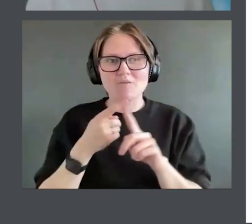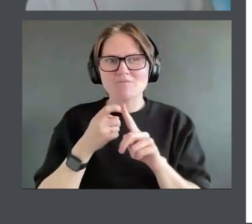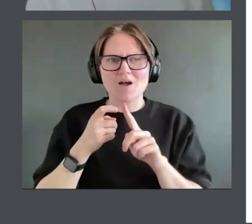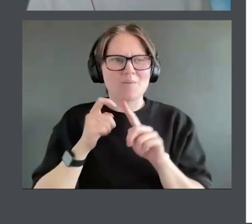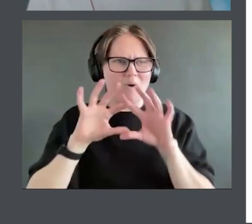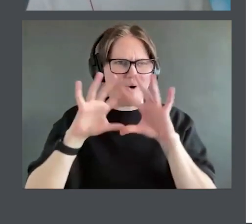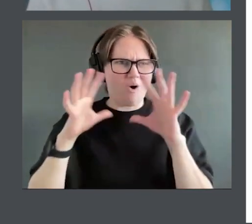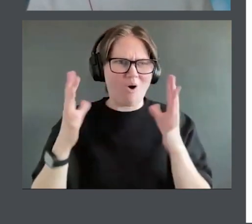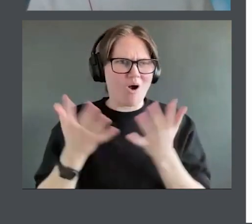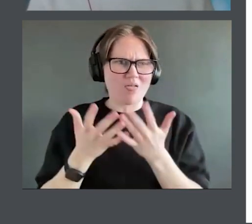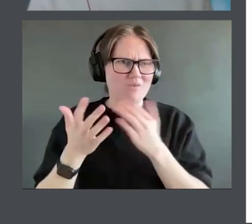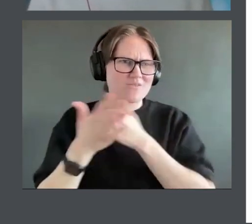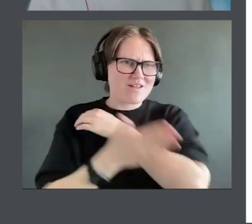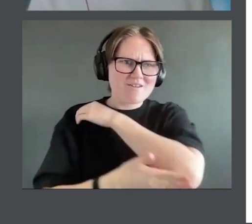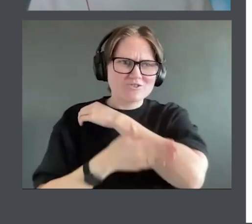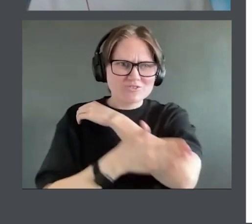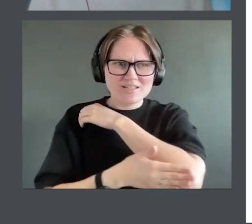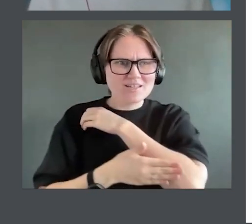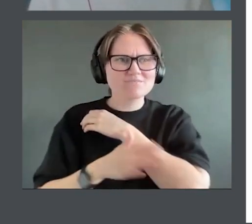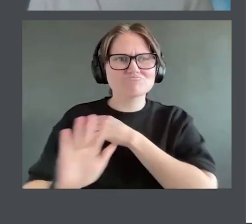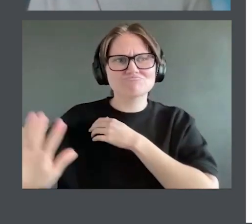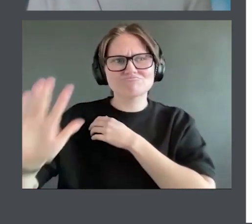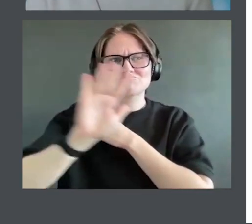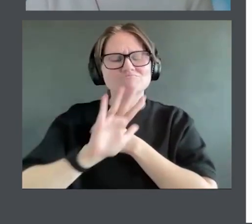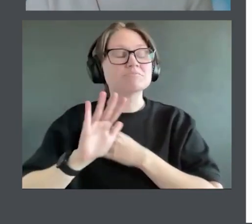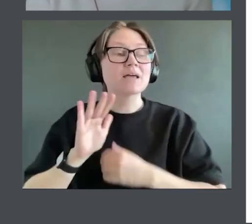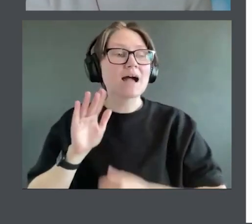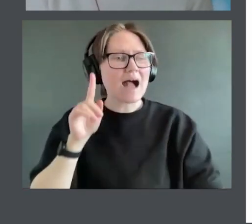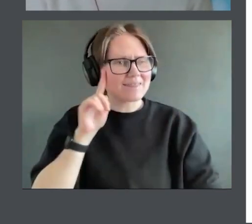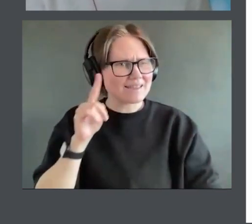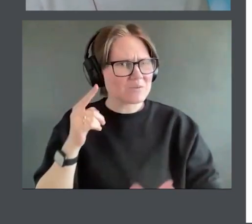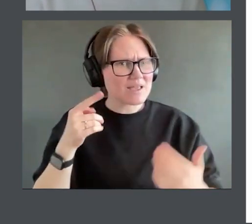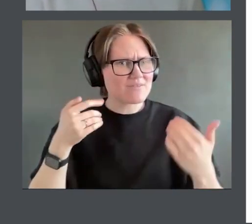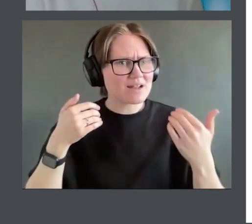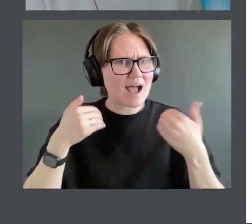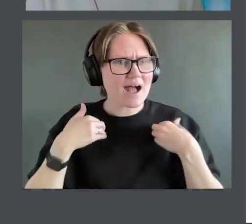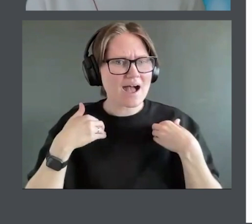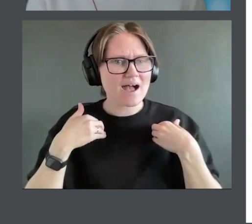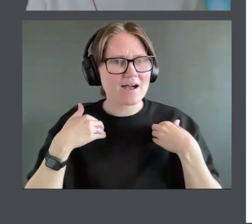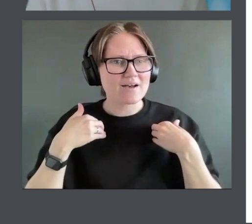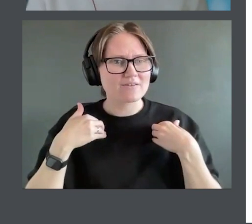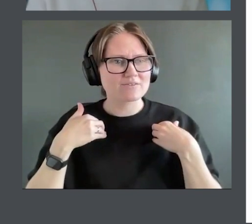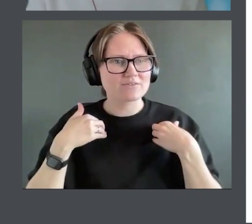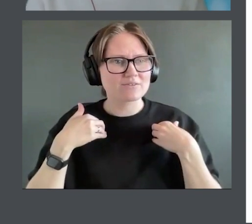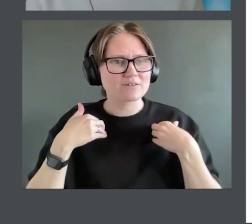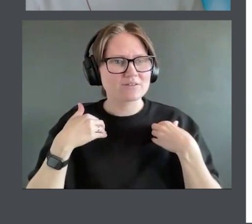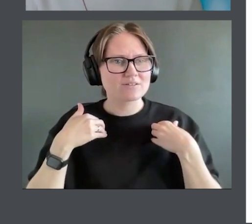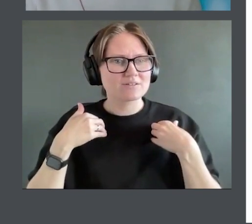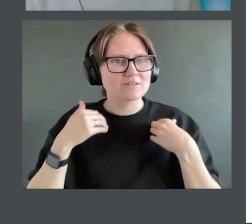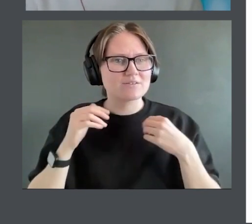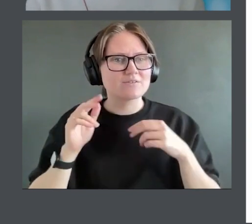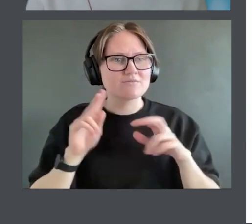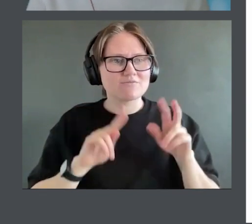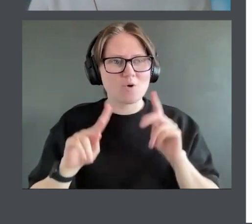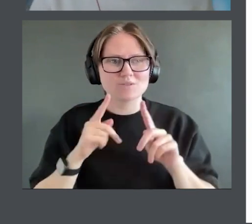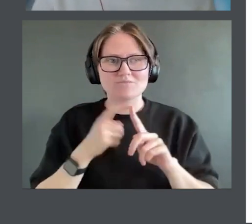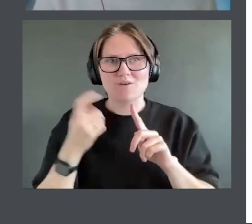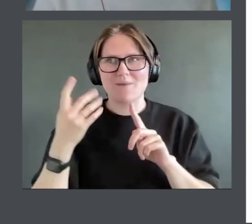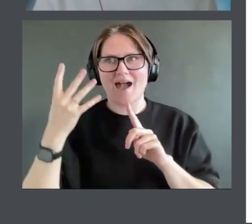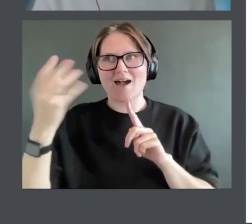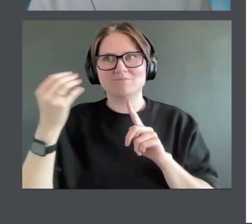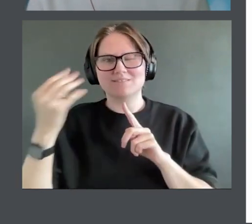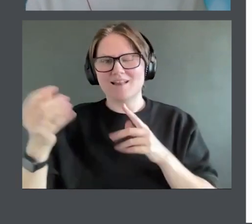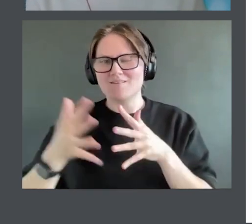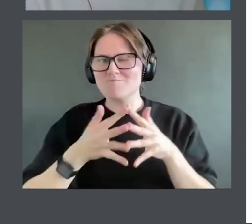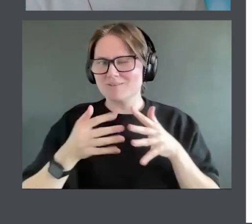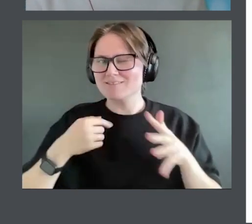the country. I think we even have folks from outside of the United